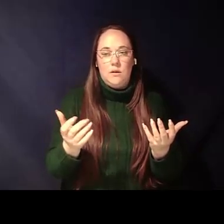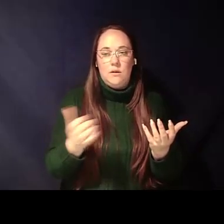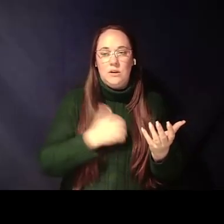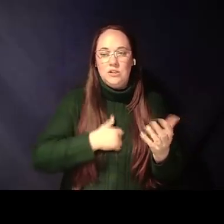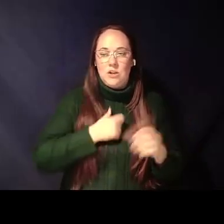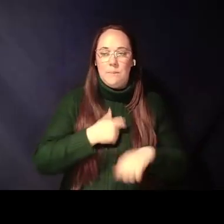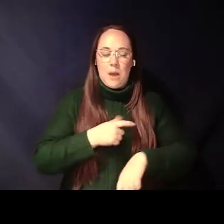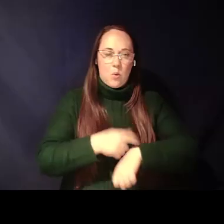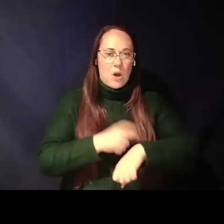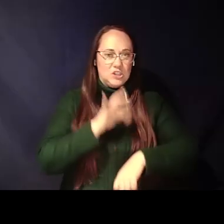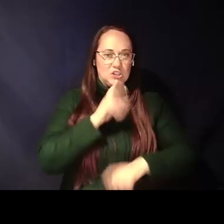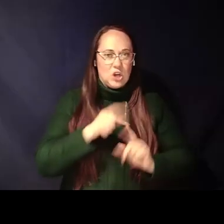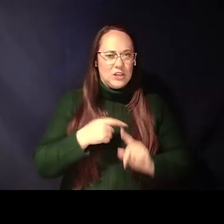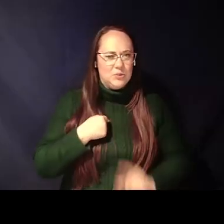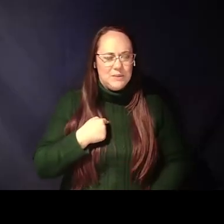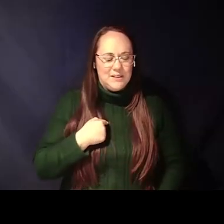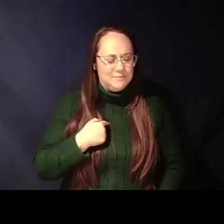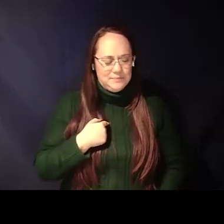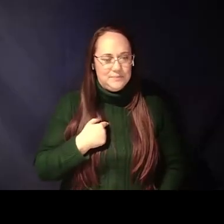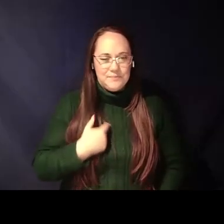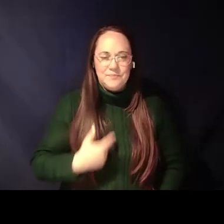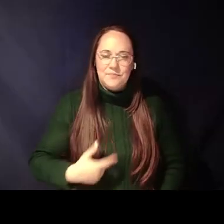is talking back to me.